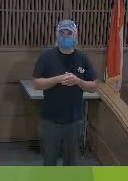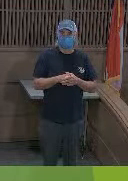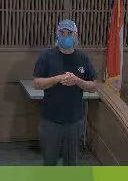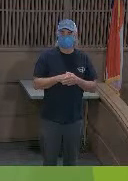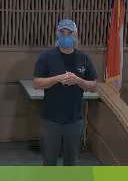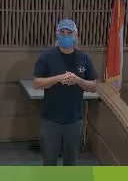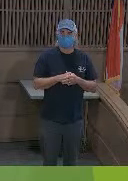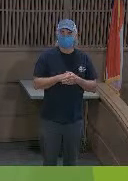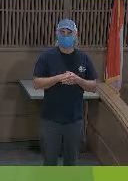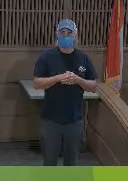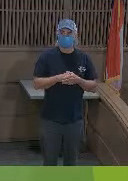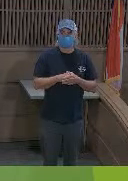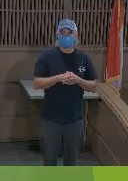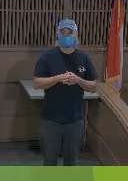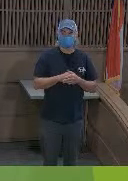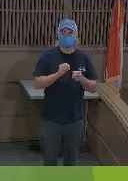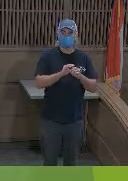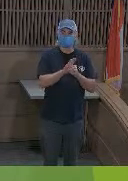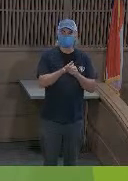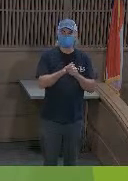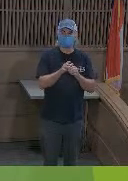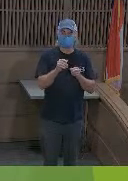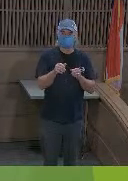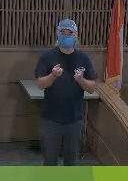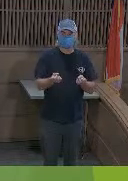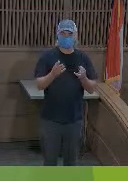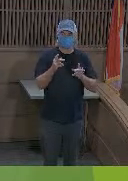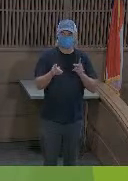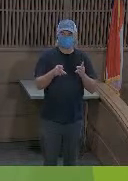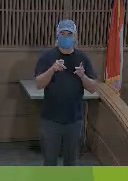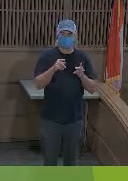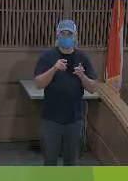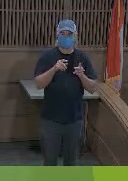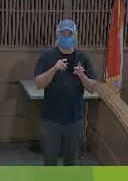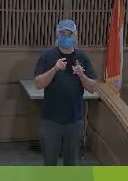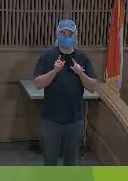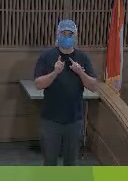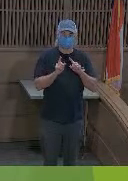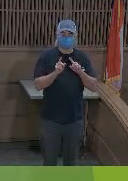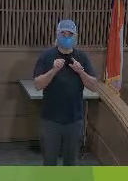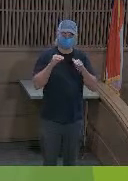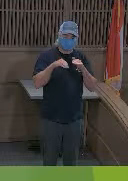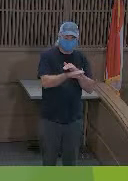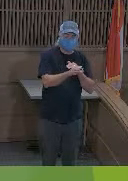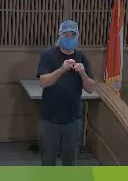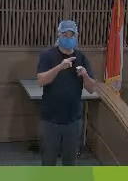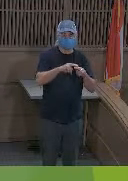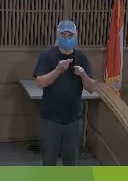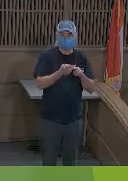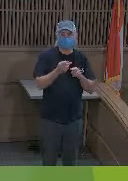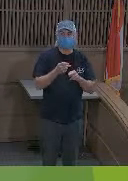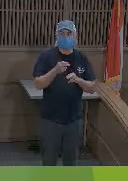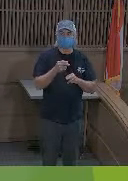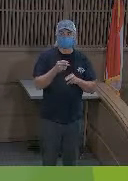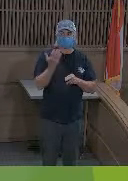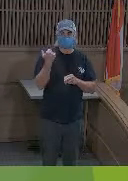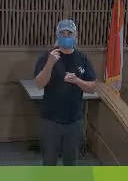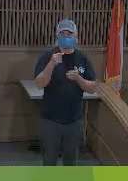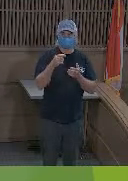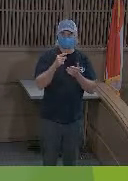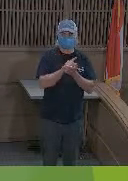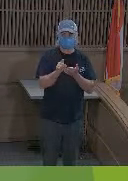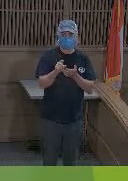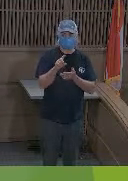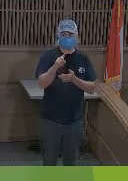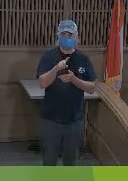hospitals. COVID census by week, as I said last week, when it was 108, We expected the number to go up. It